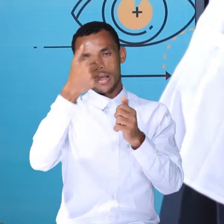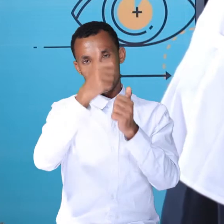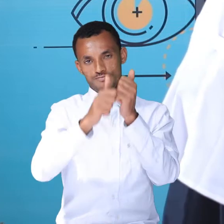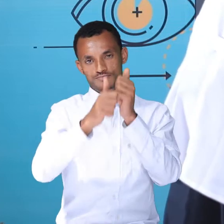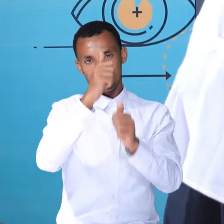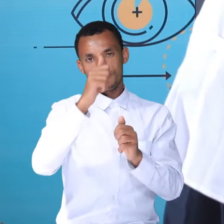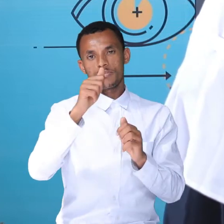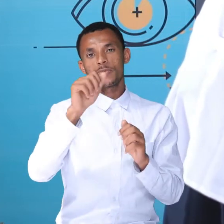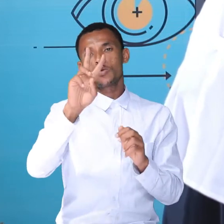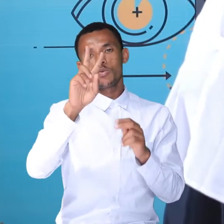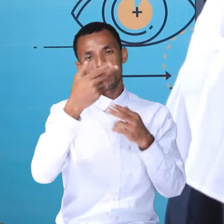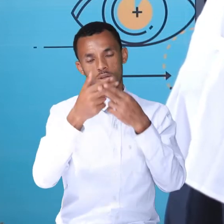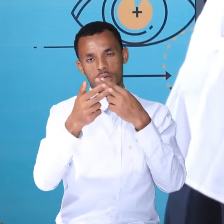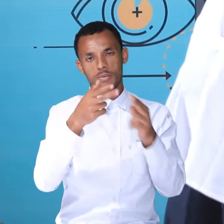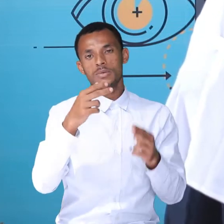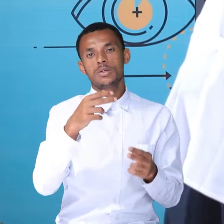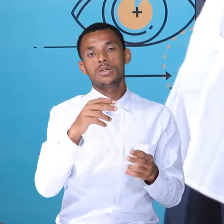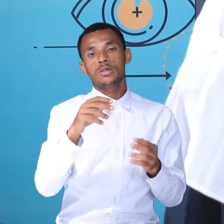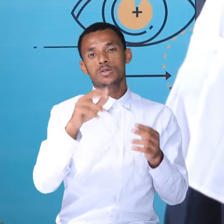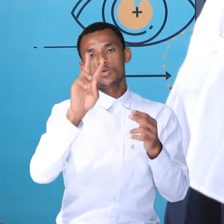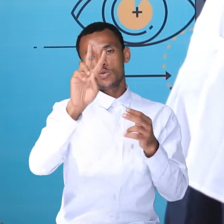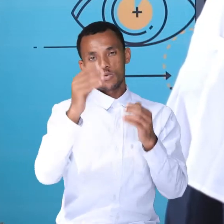cancelled. 2 times 2 will be equal to positive 4.